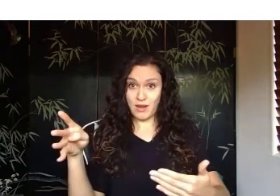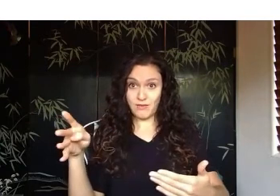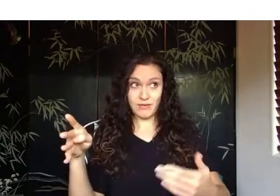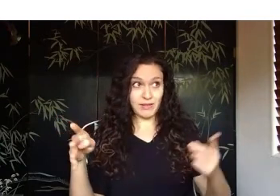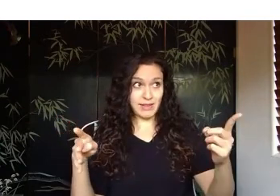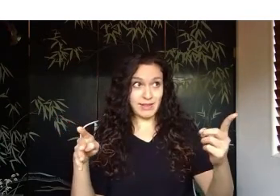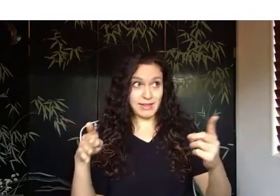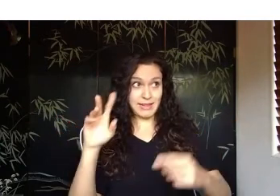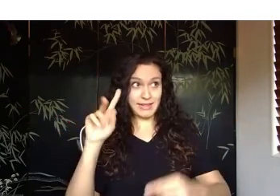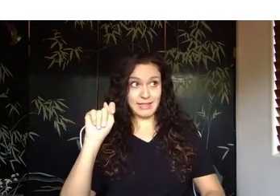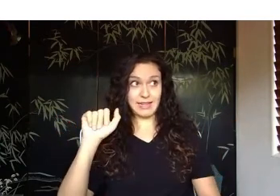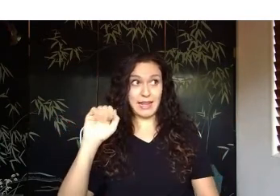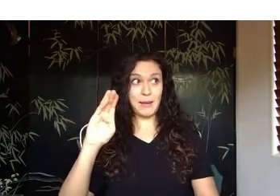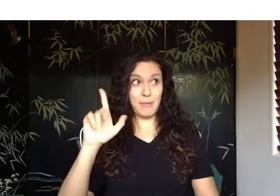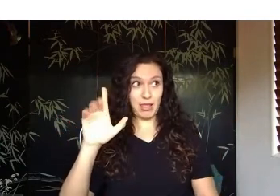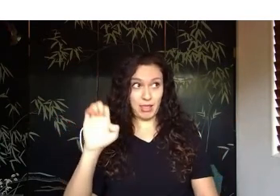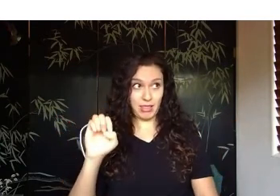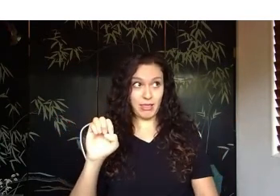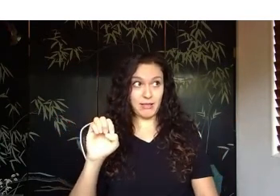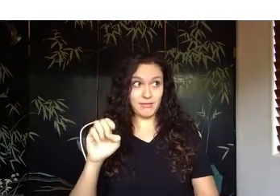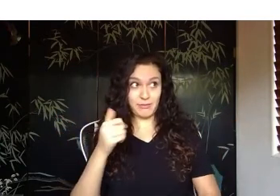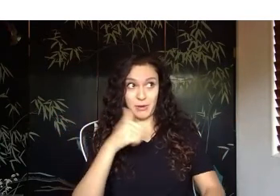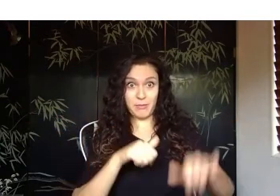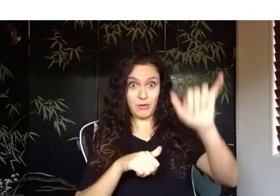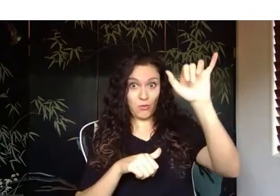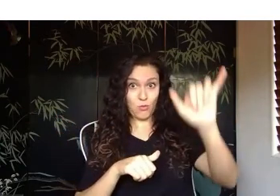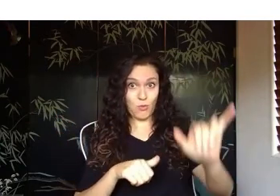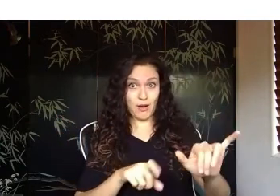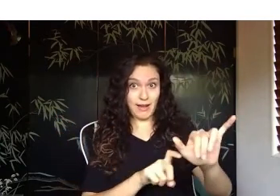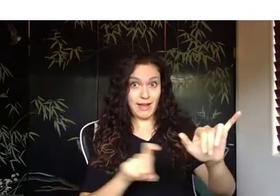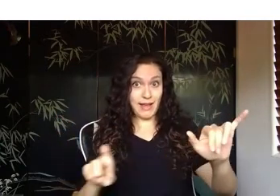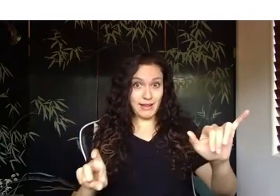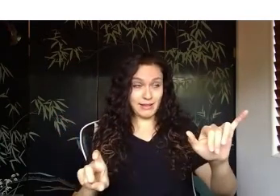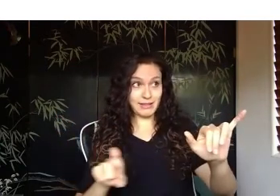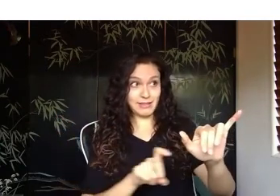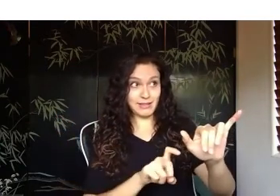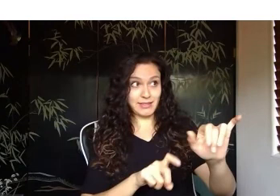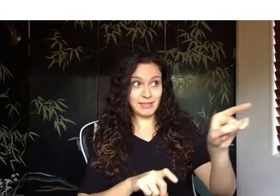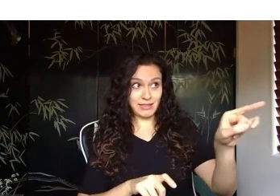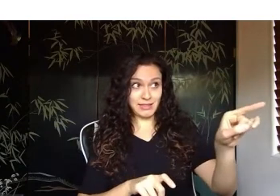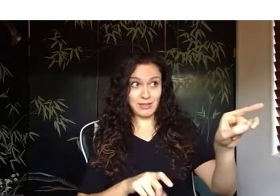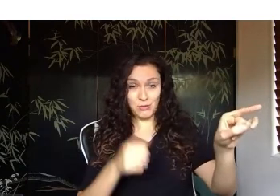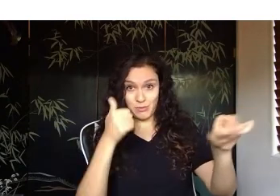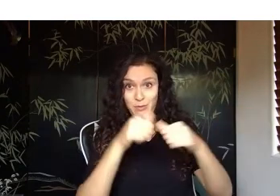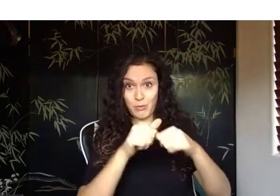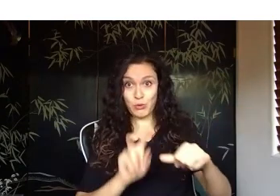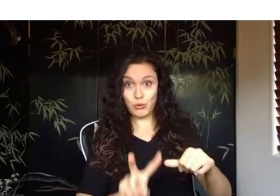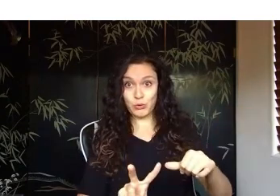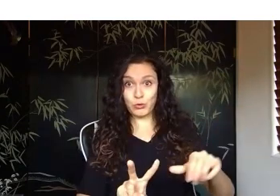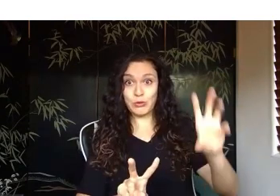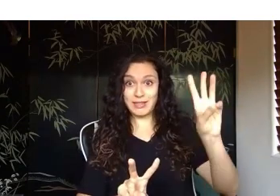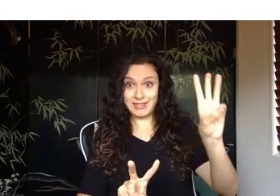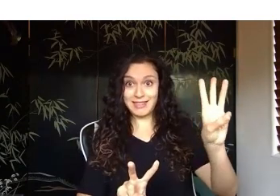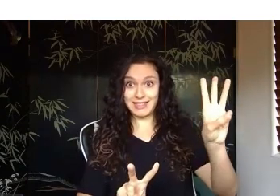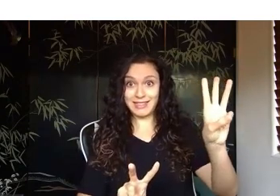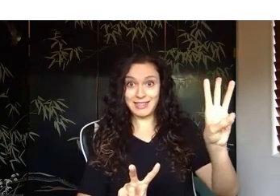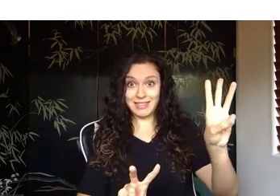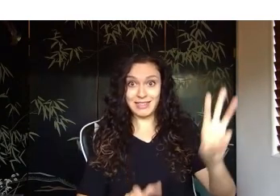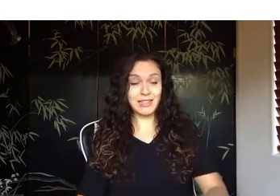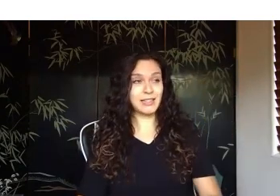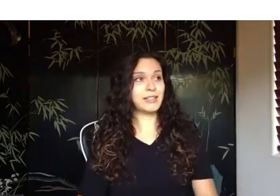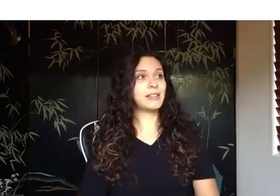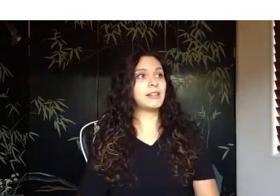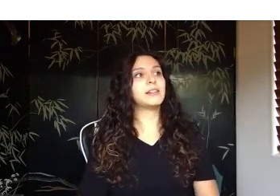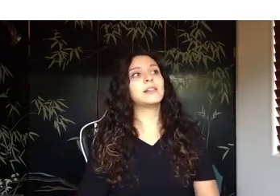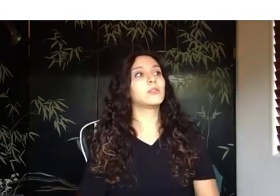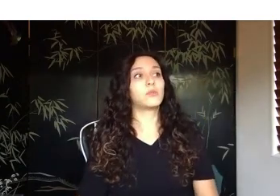here's 2, because these are my x values. X values are over here, y values are over here. If this is 6, that's my graph,